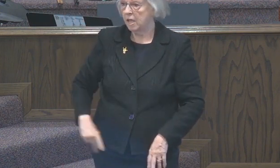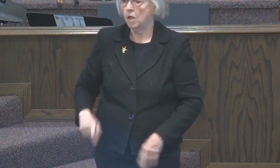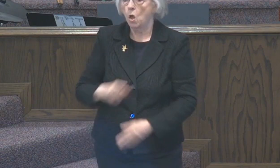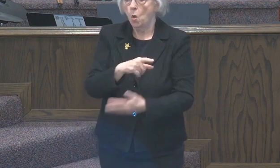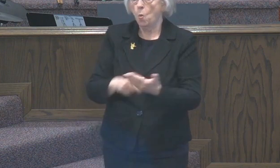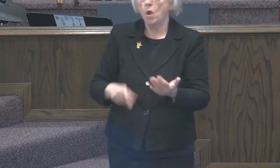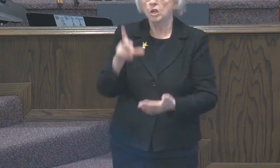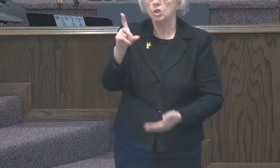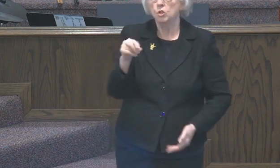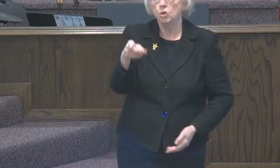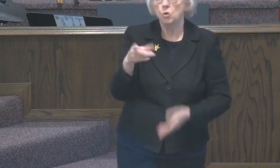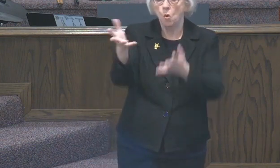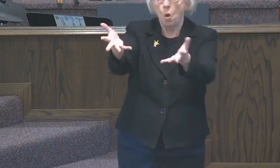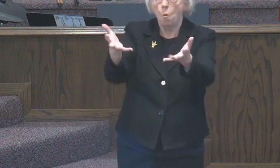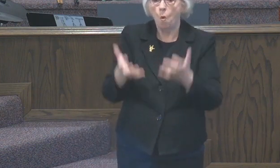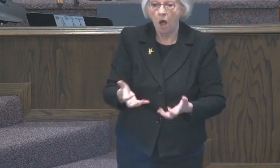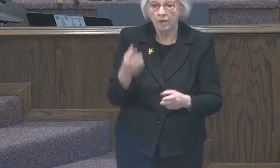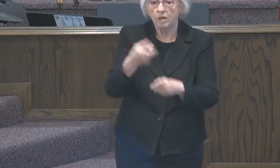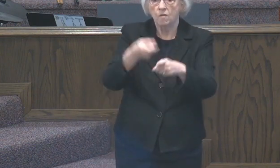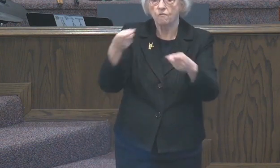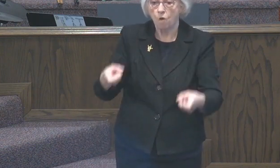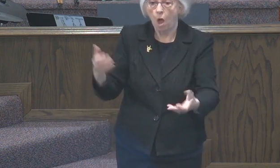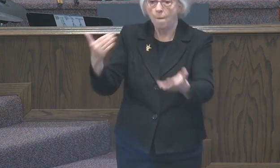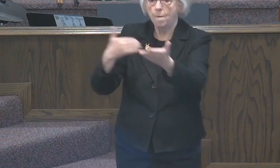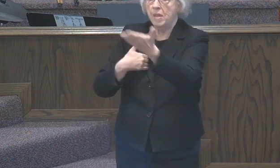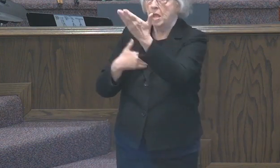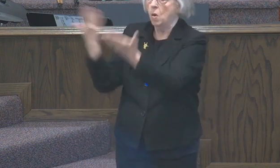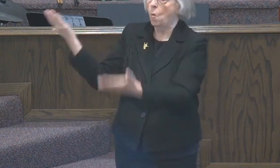Right here, right now.